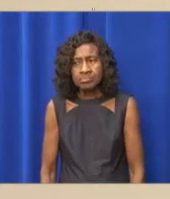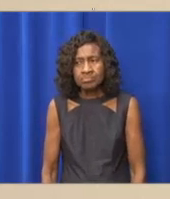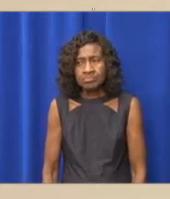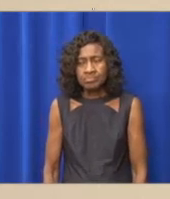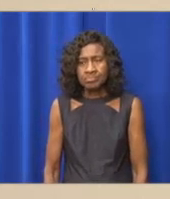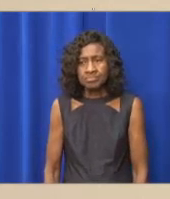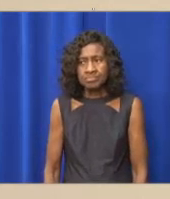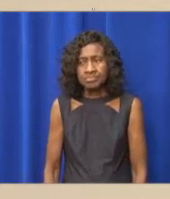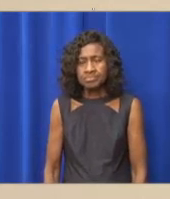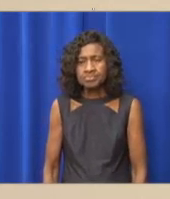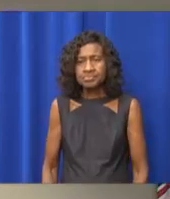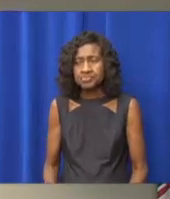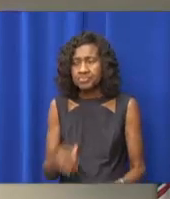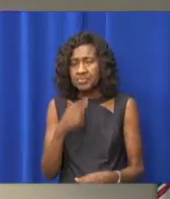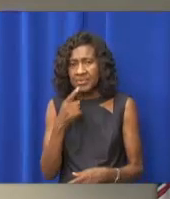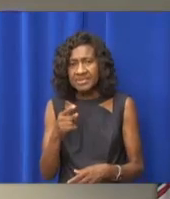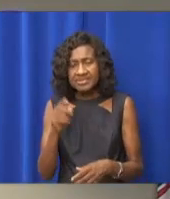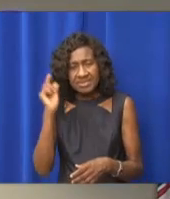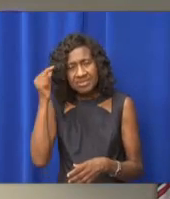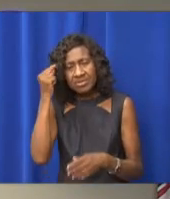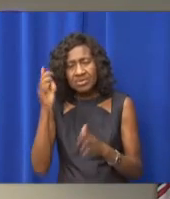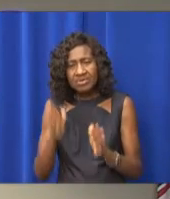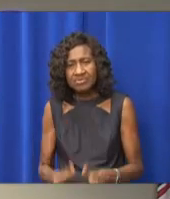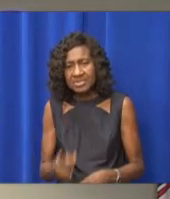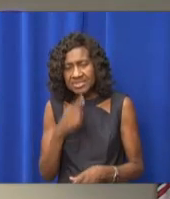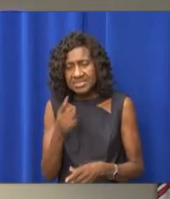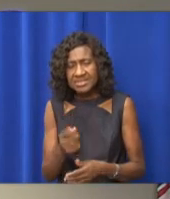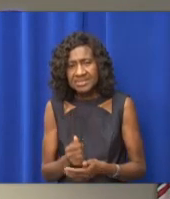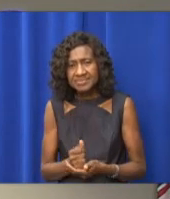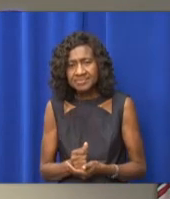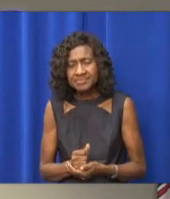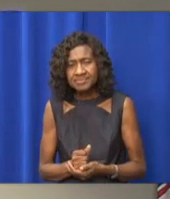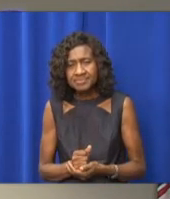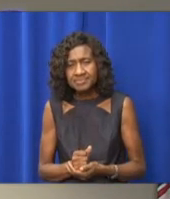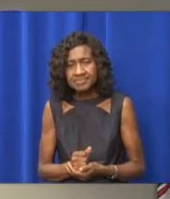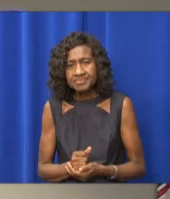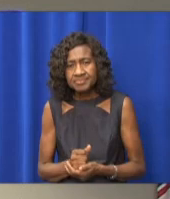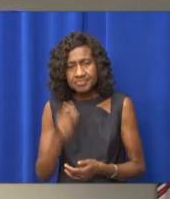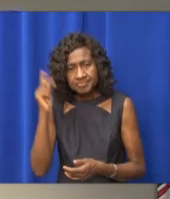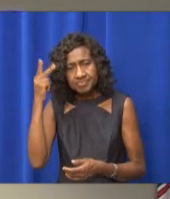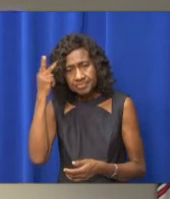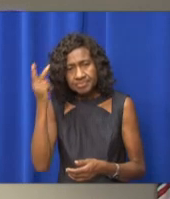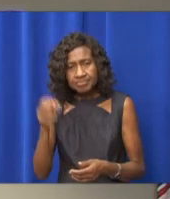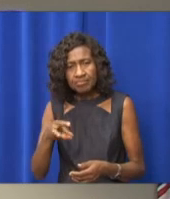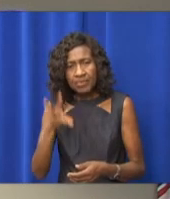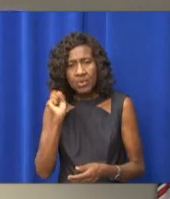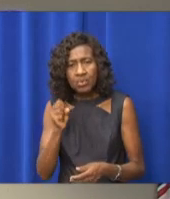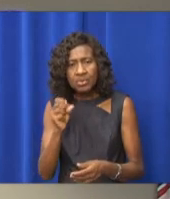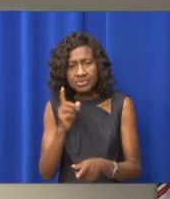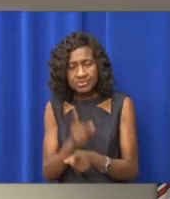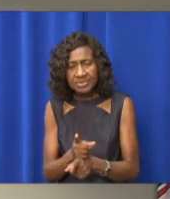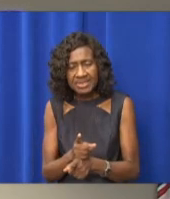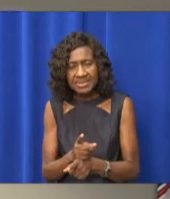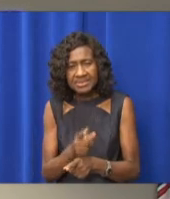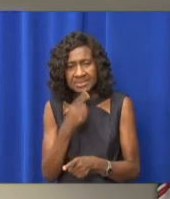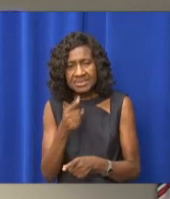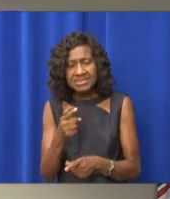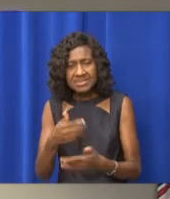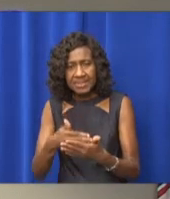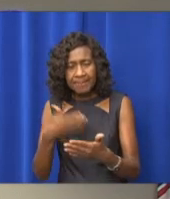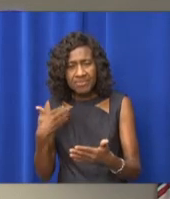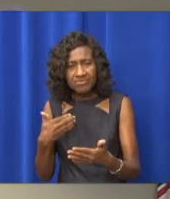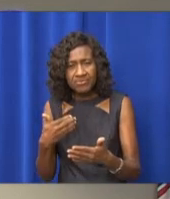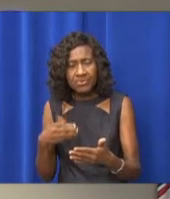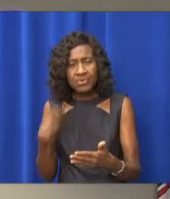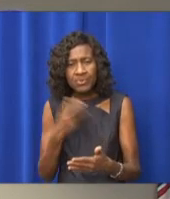can. I mean, I think the Premier's summed it up exactly correctly, Wendy, and as I said earlier as well,